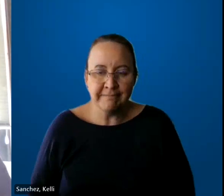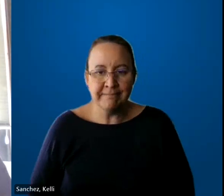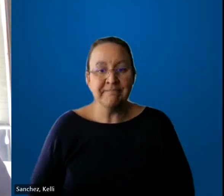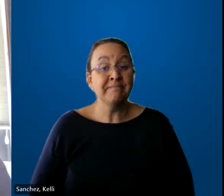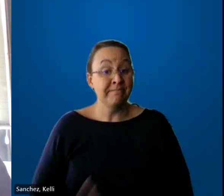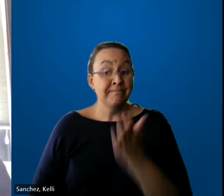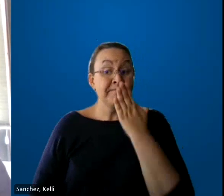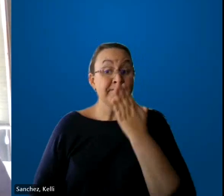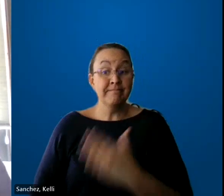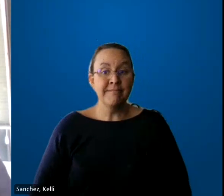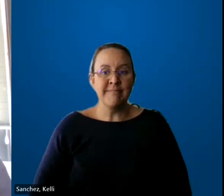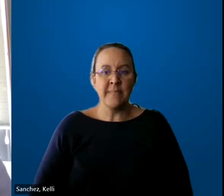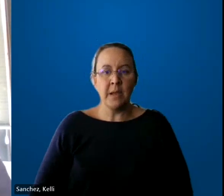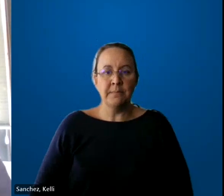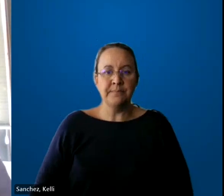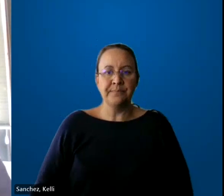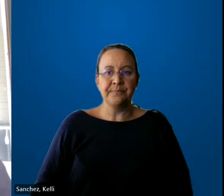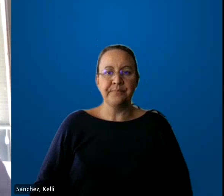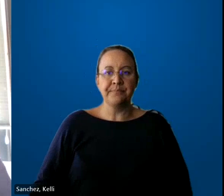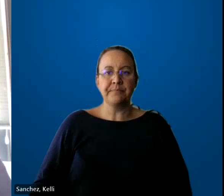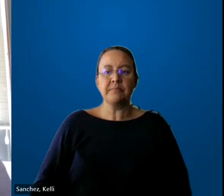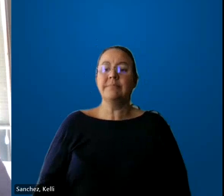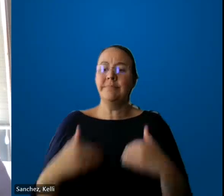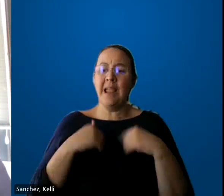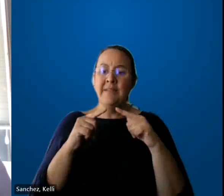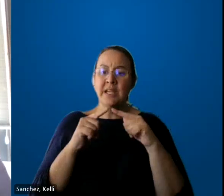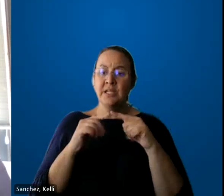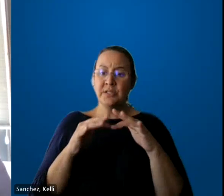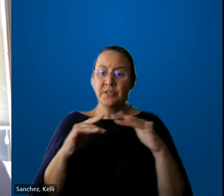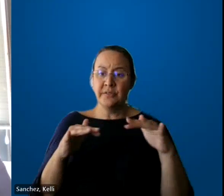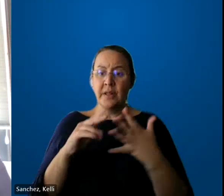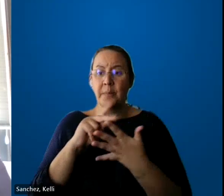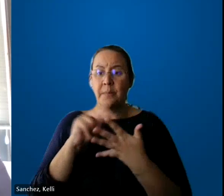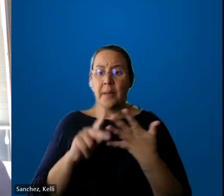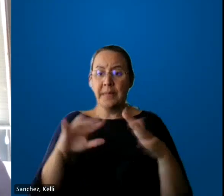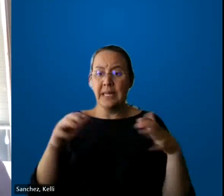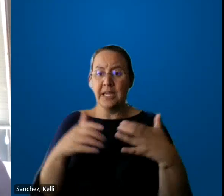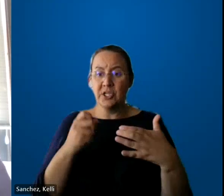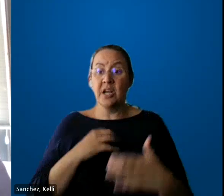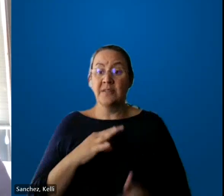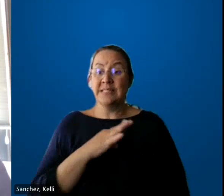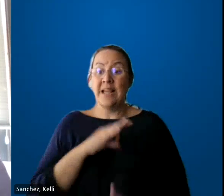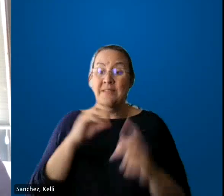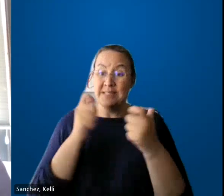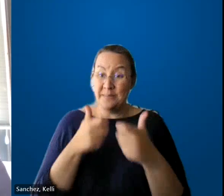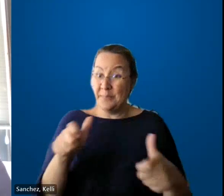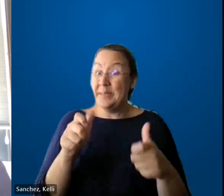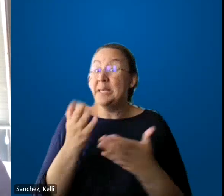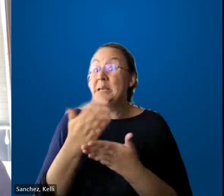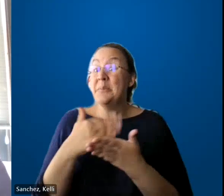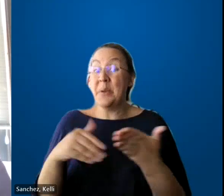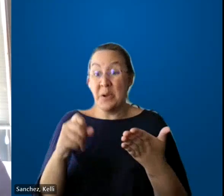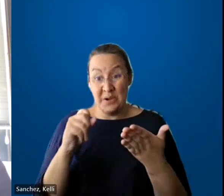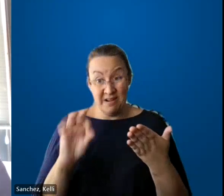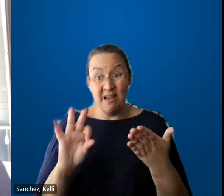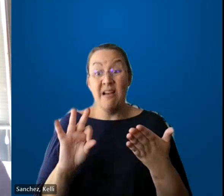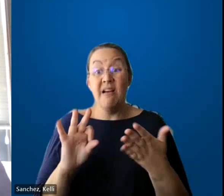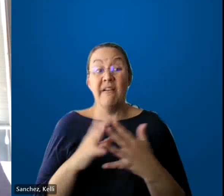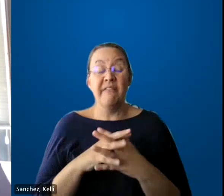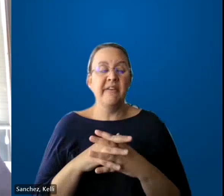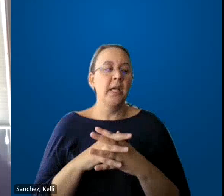Thank you. I think having a diverse population of staff is a Yeah. huge part of the